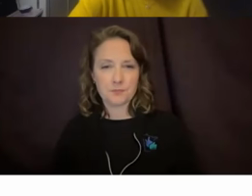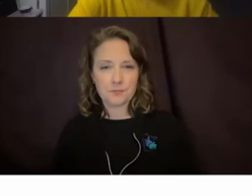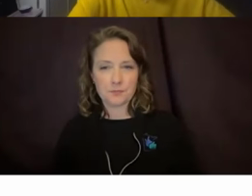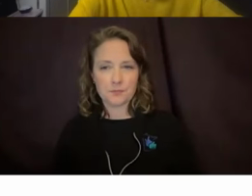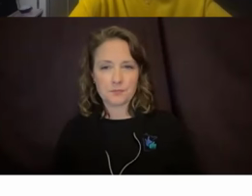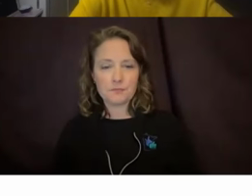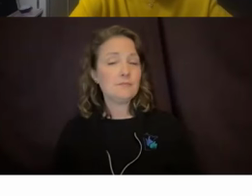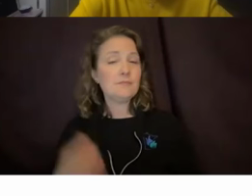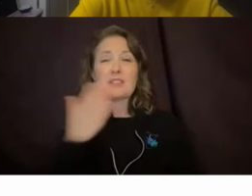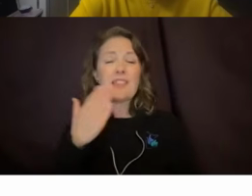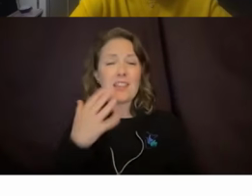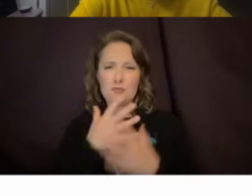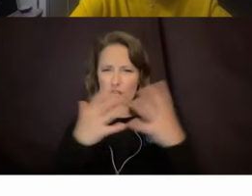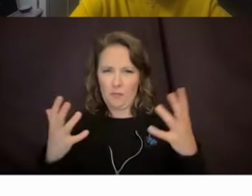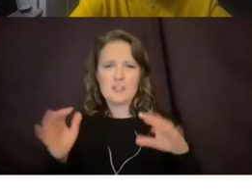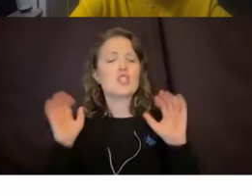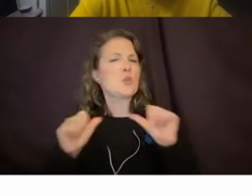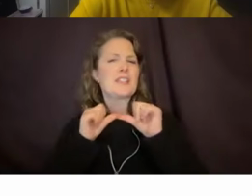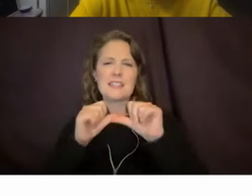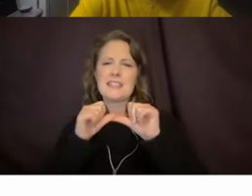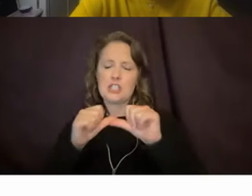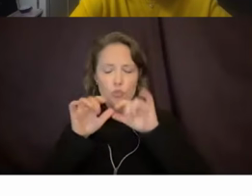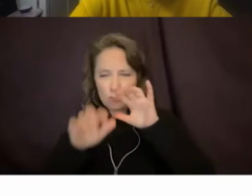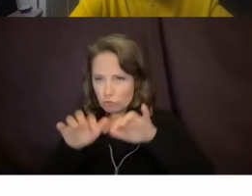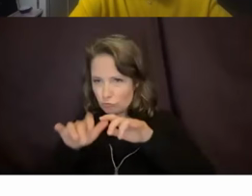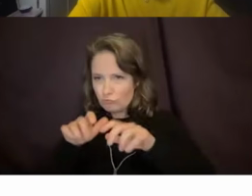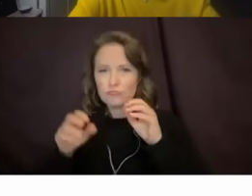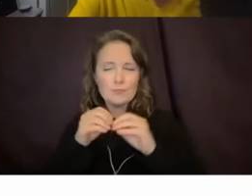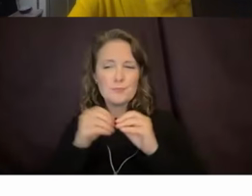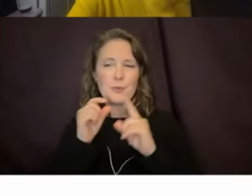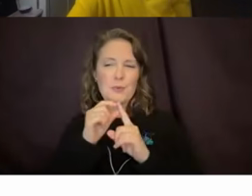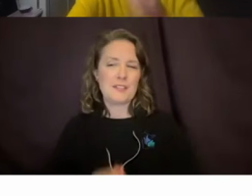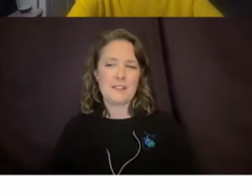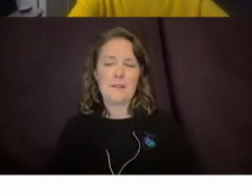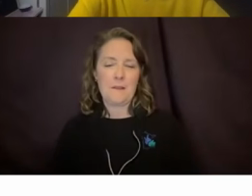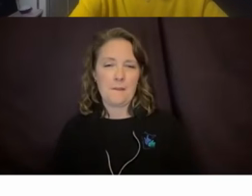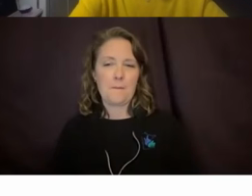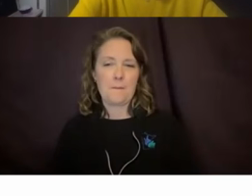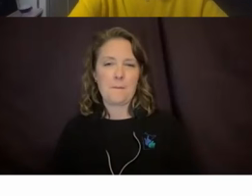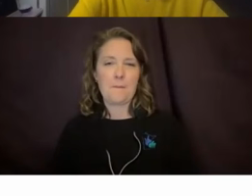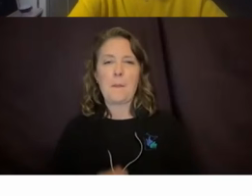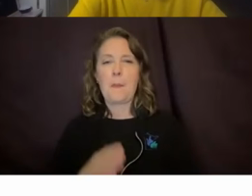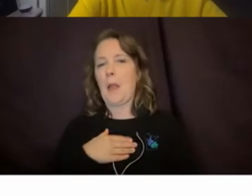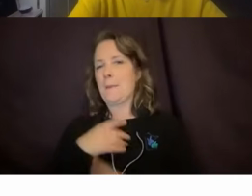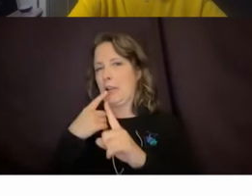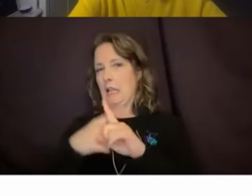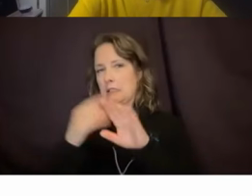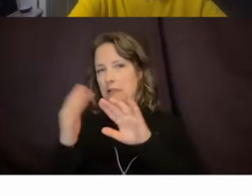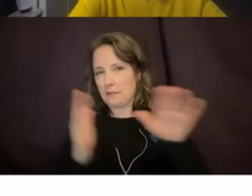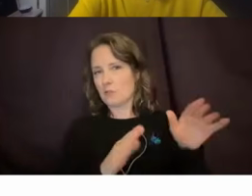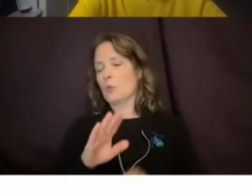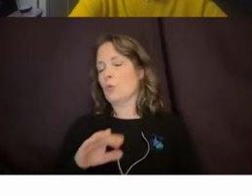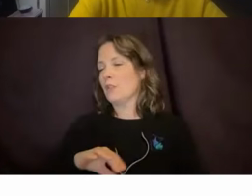Yeah, so thank you so much. You all can continue to contribute to this. I'm going to exit out of it out of sake of